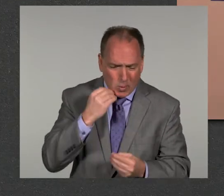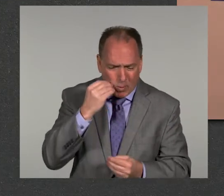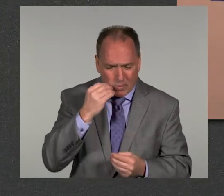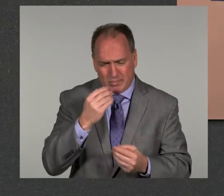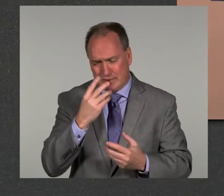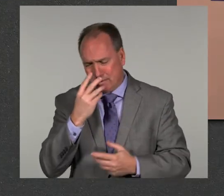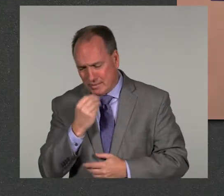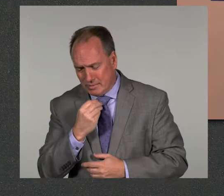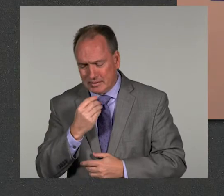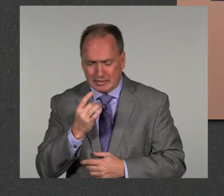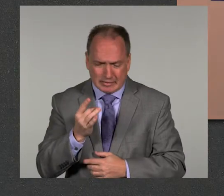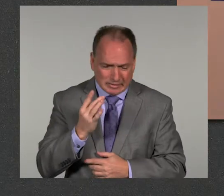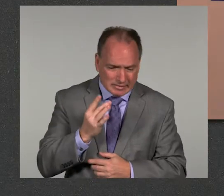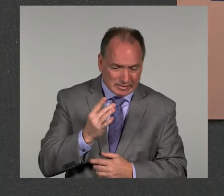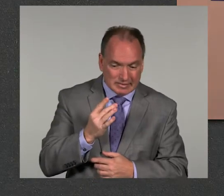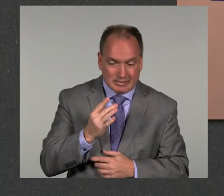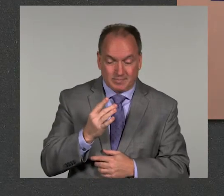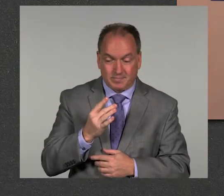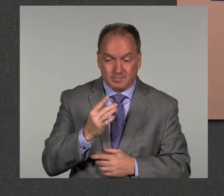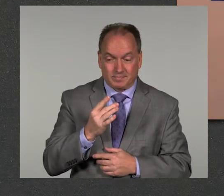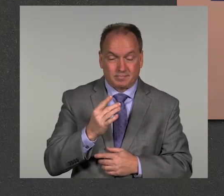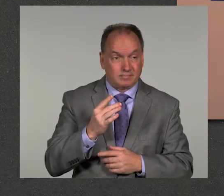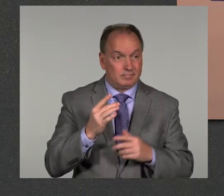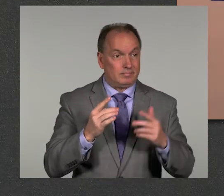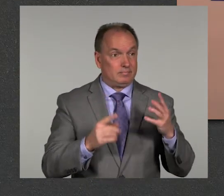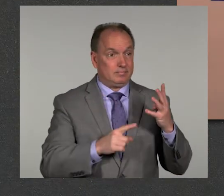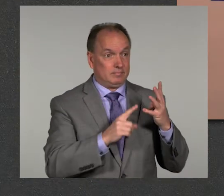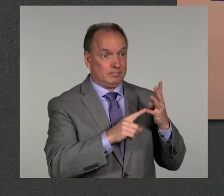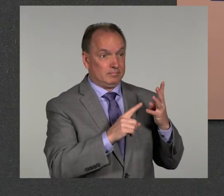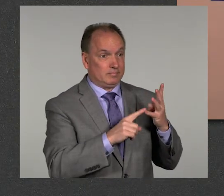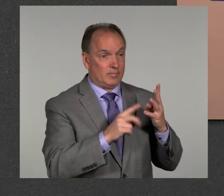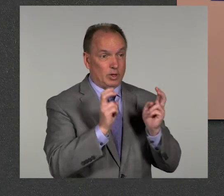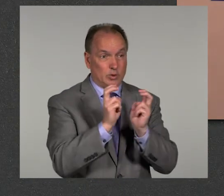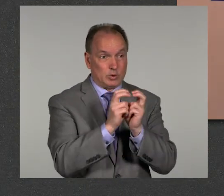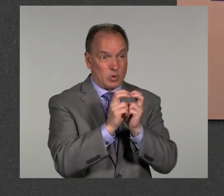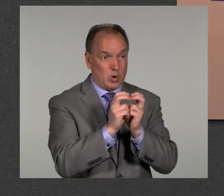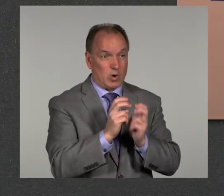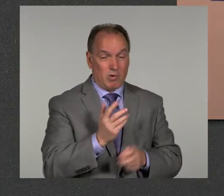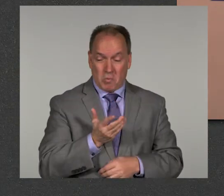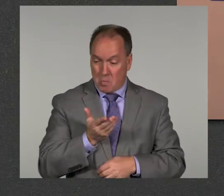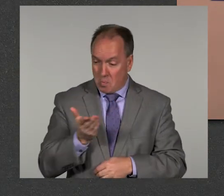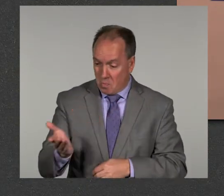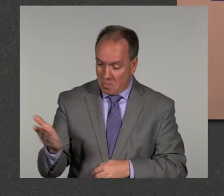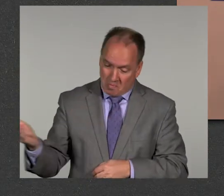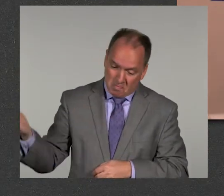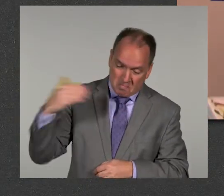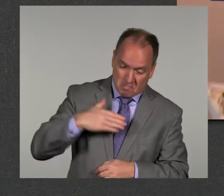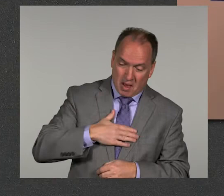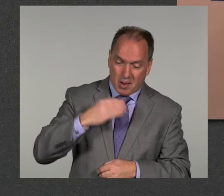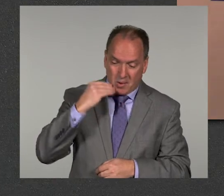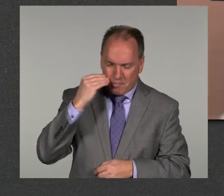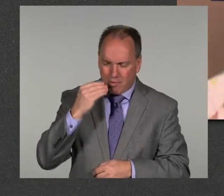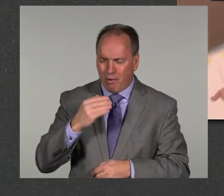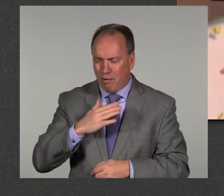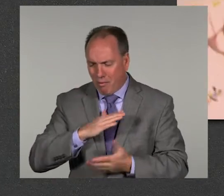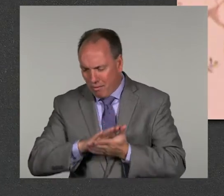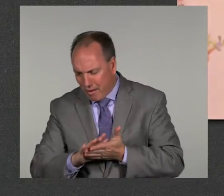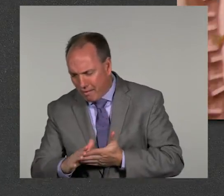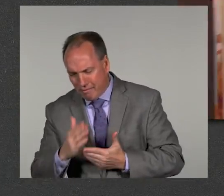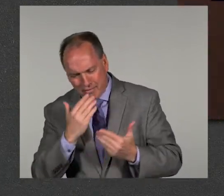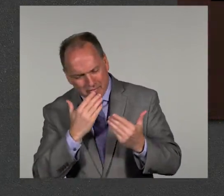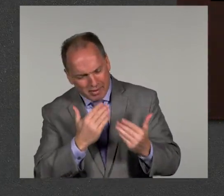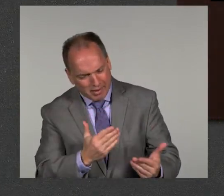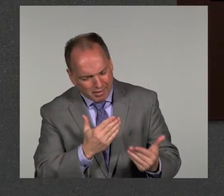said Rabbit. You can sleep in my house, offered Squirrel. Oh, thank you, Squirrel. How kind of you, said